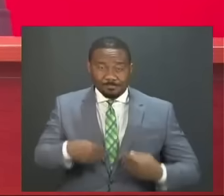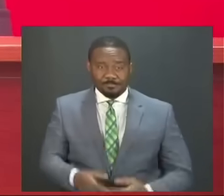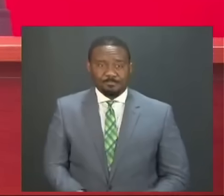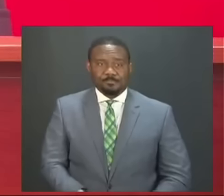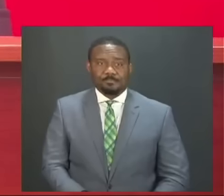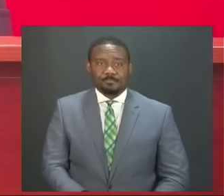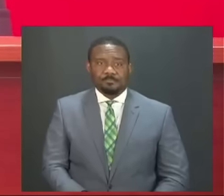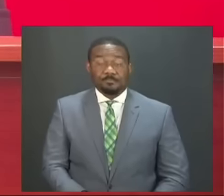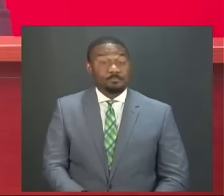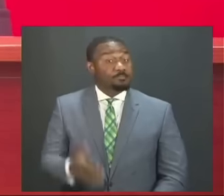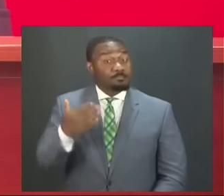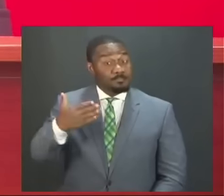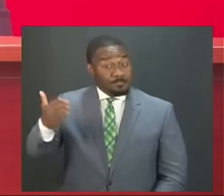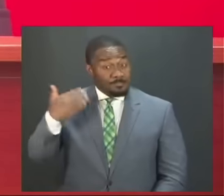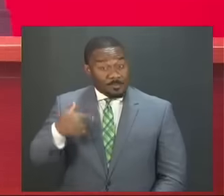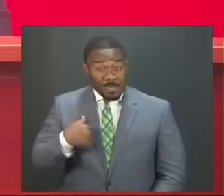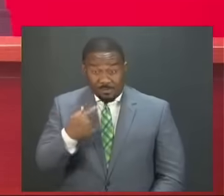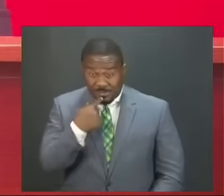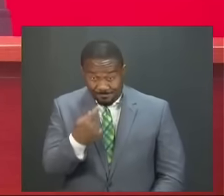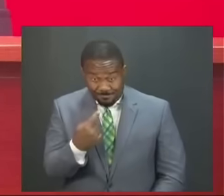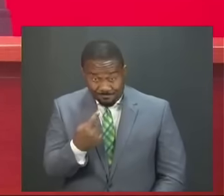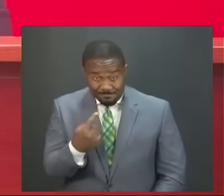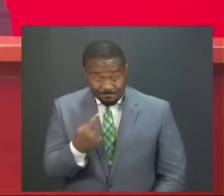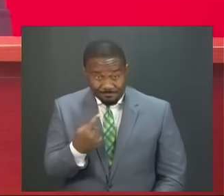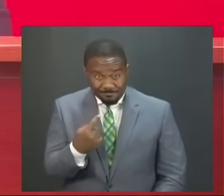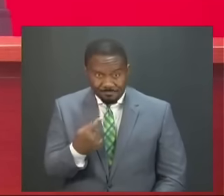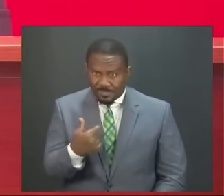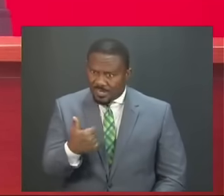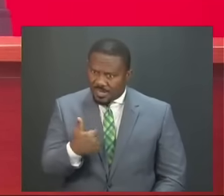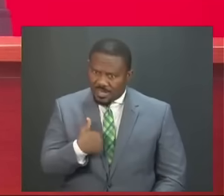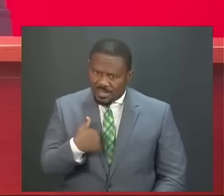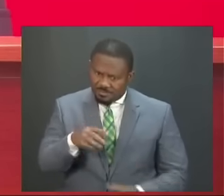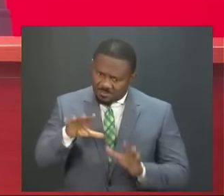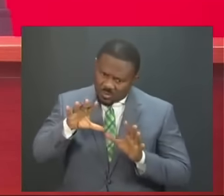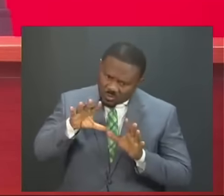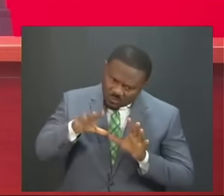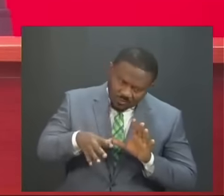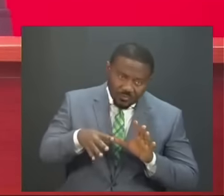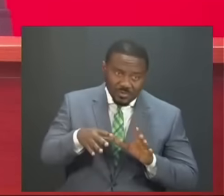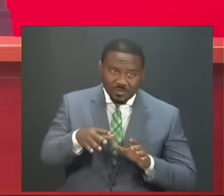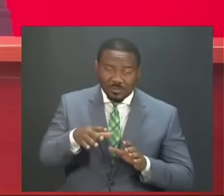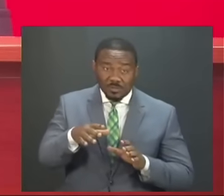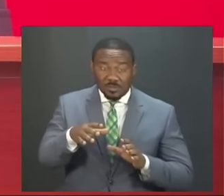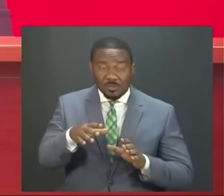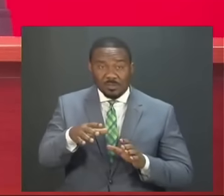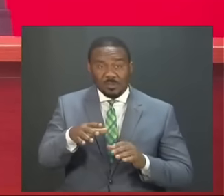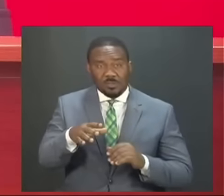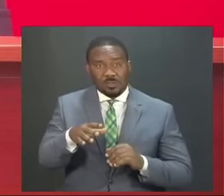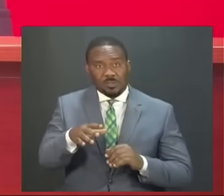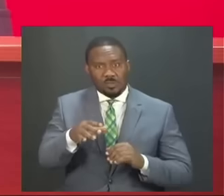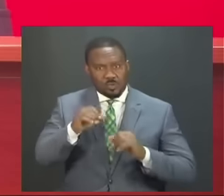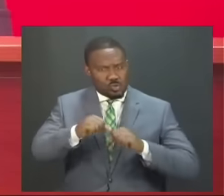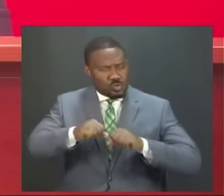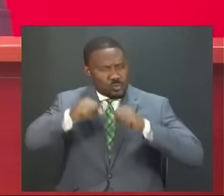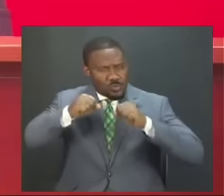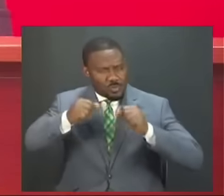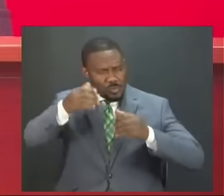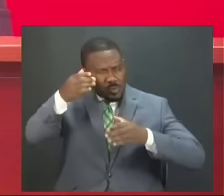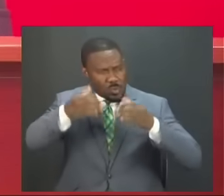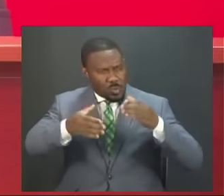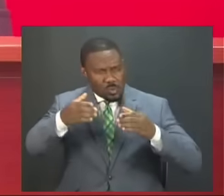As I have already indicated, I am convinced that the Supreme Court is vested with adequate